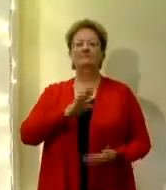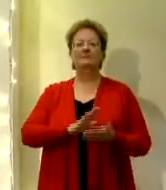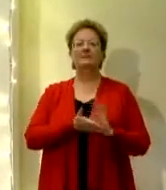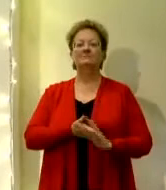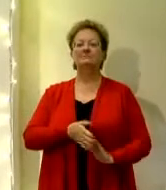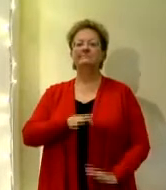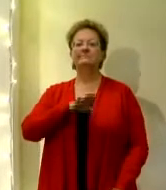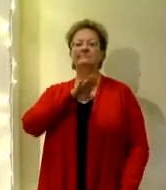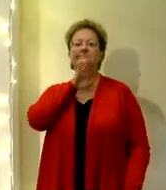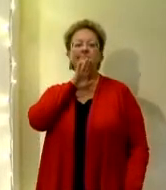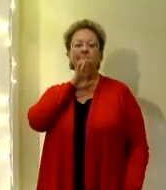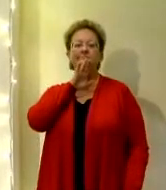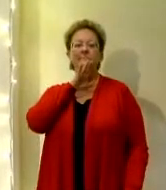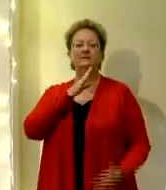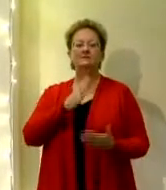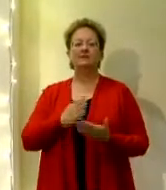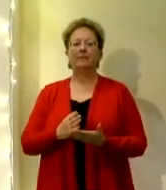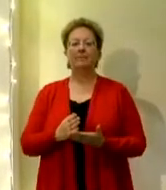over again.